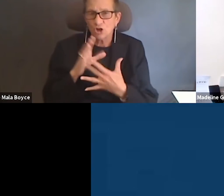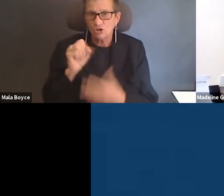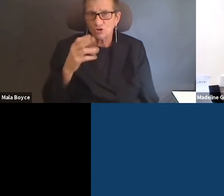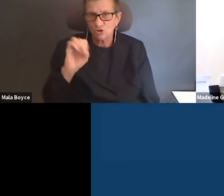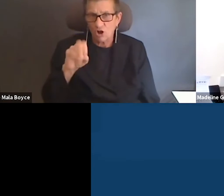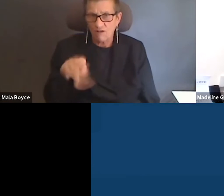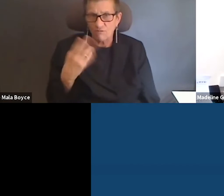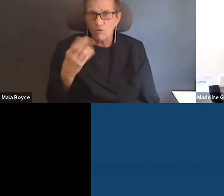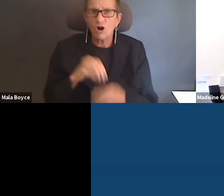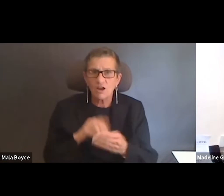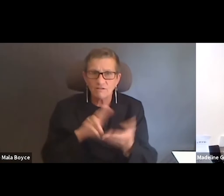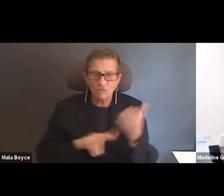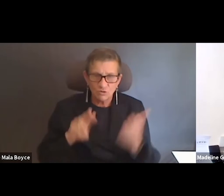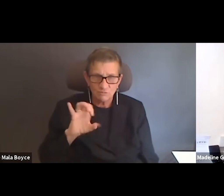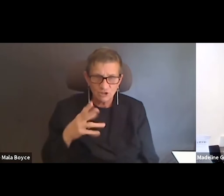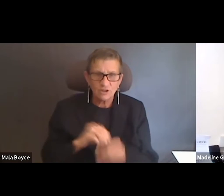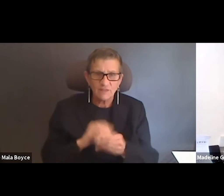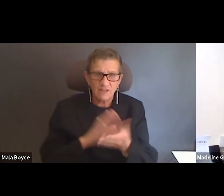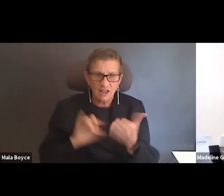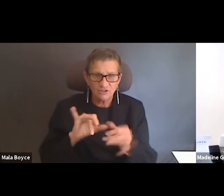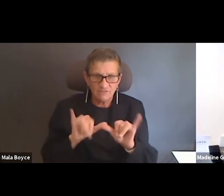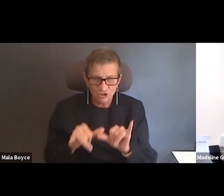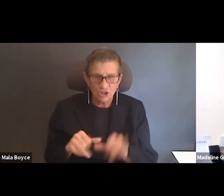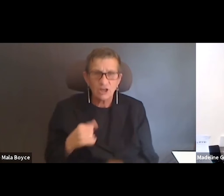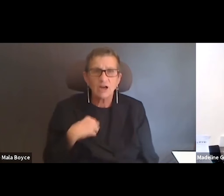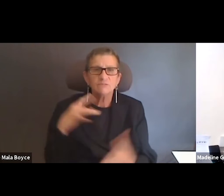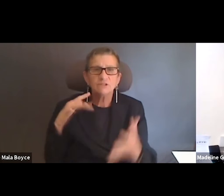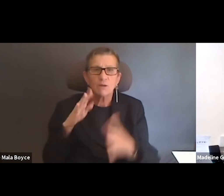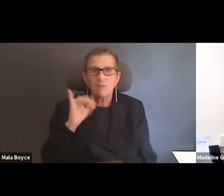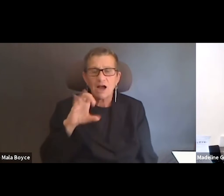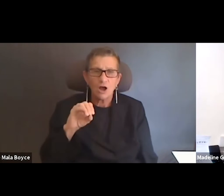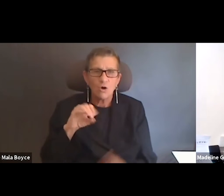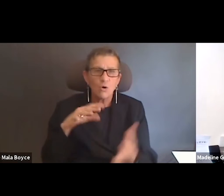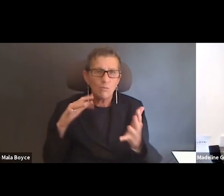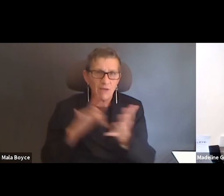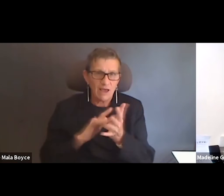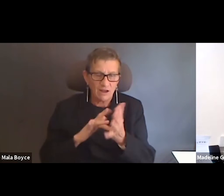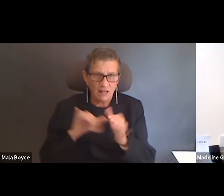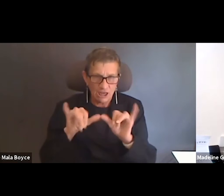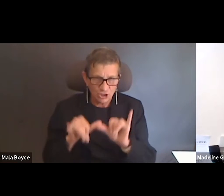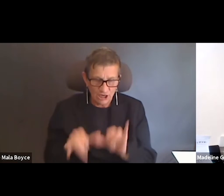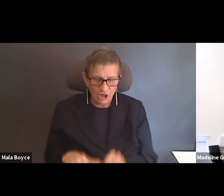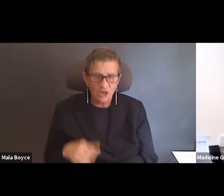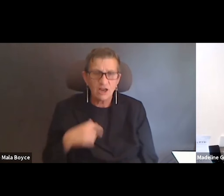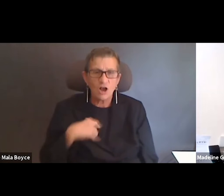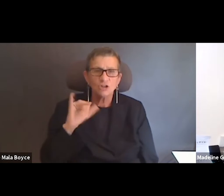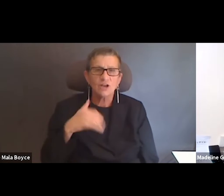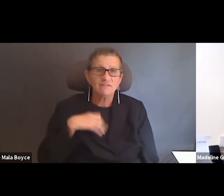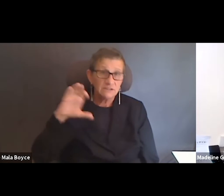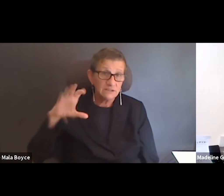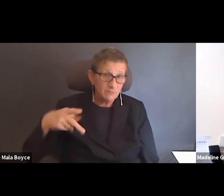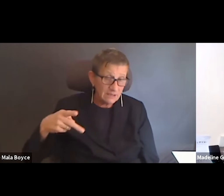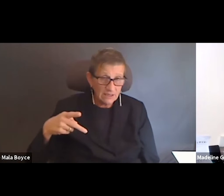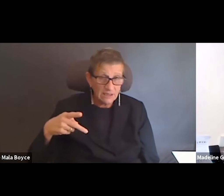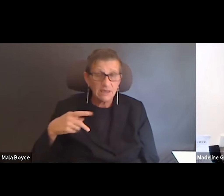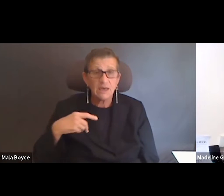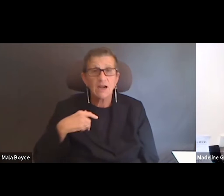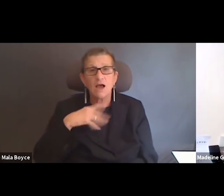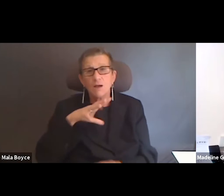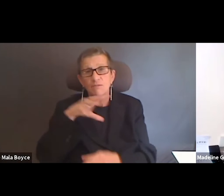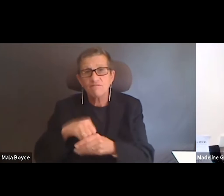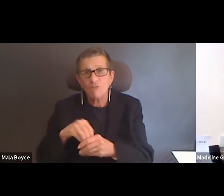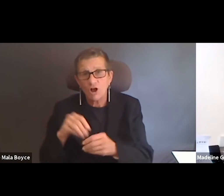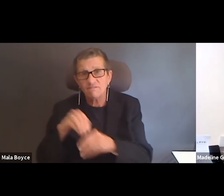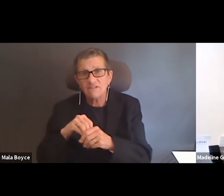here at the University of Michigan. I'm studying biomedical engineering. I also have cerebral palsy and am involved